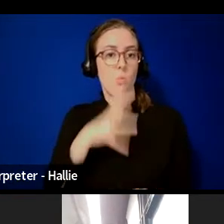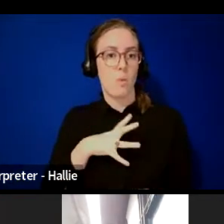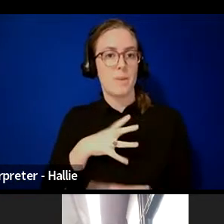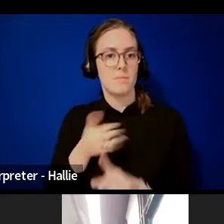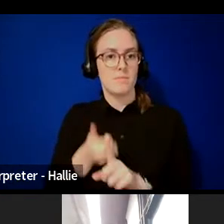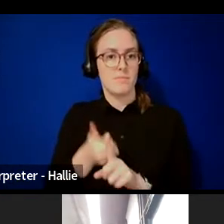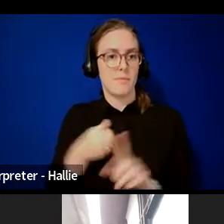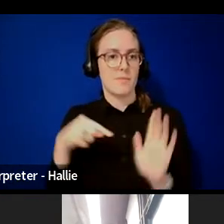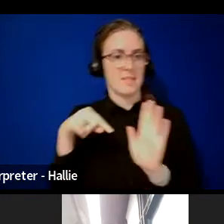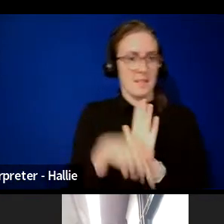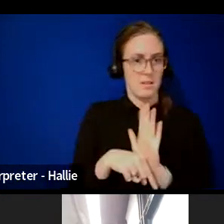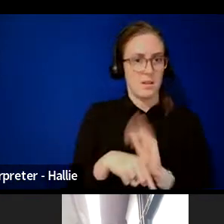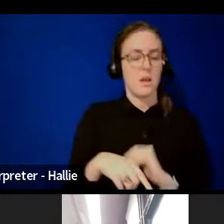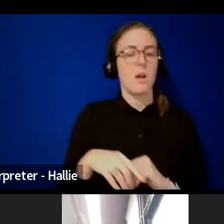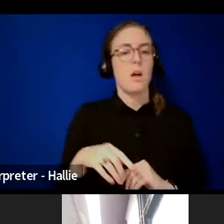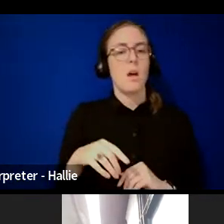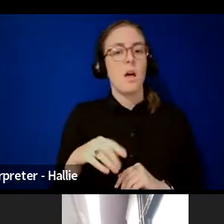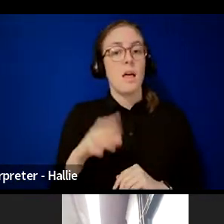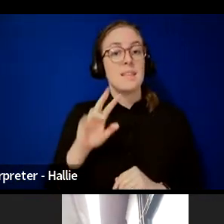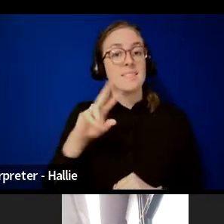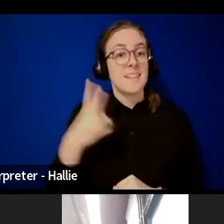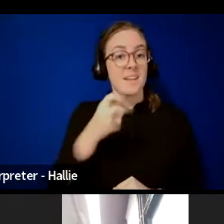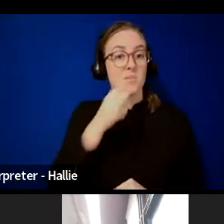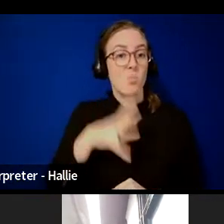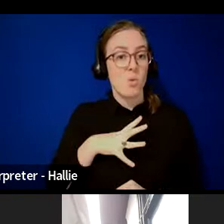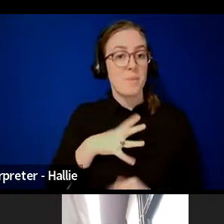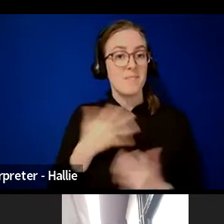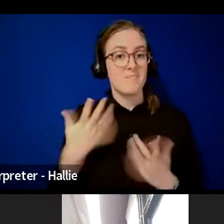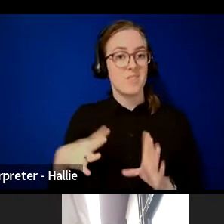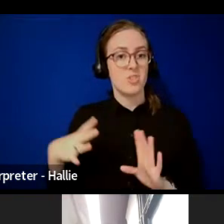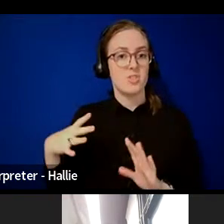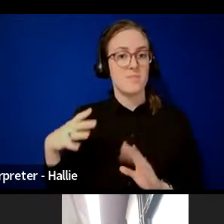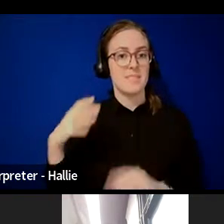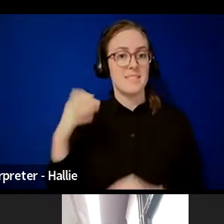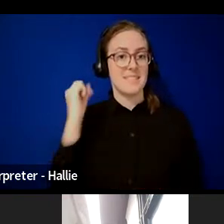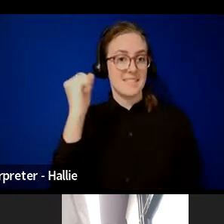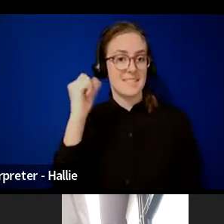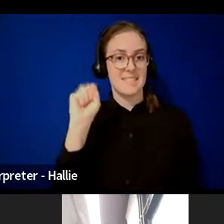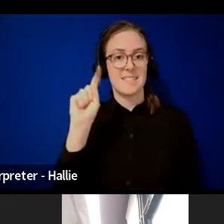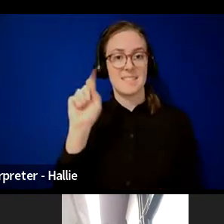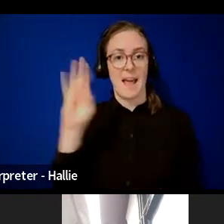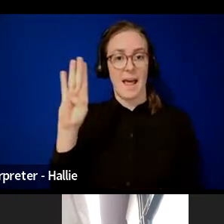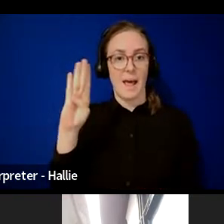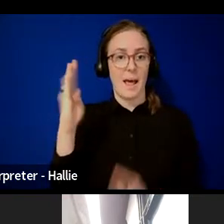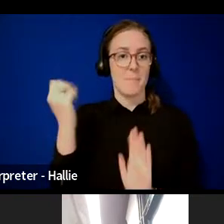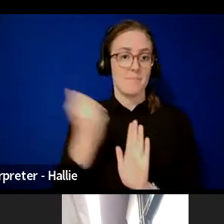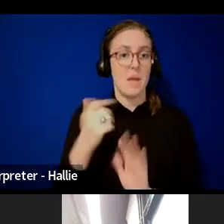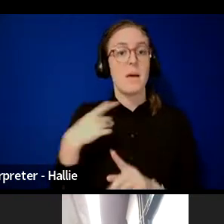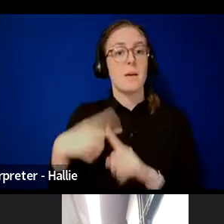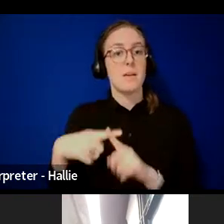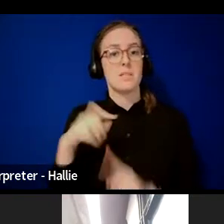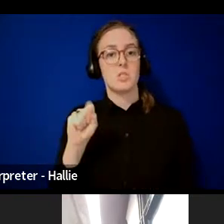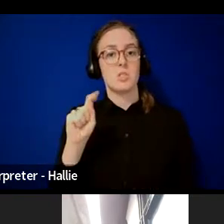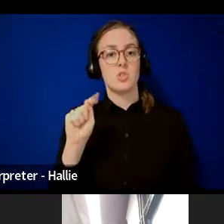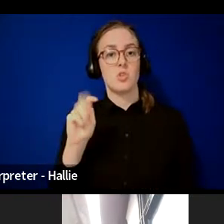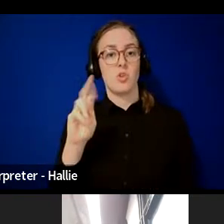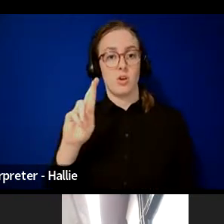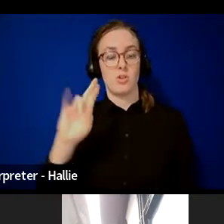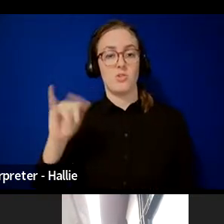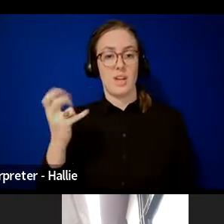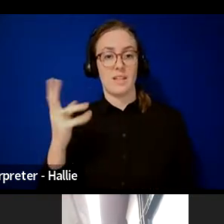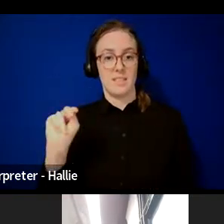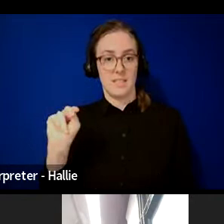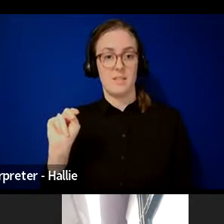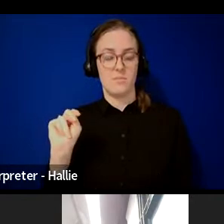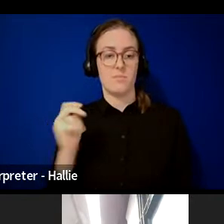the second woman that was stabbed to death in Ivy City this year. Star Jackson was also stabbed to death in Ivy City earlier this year at the